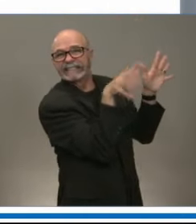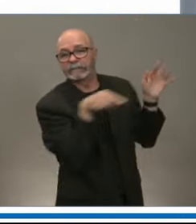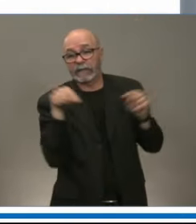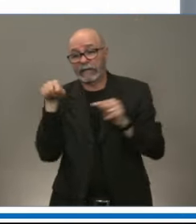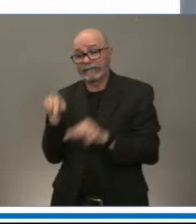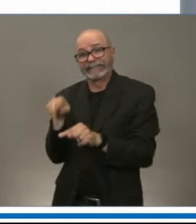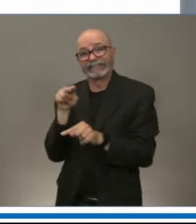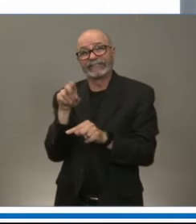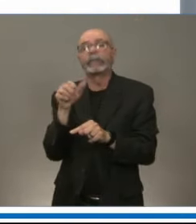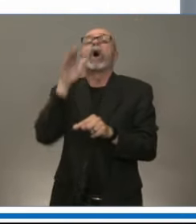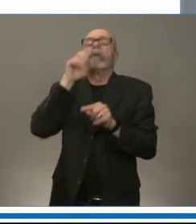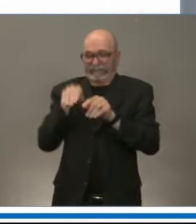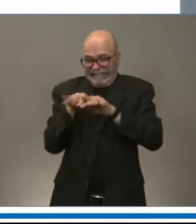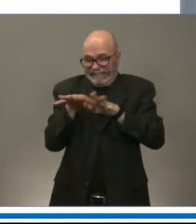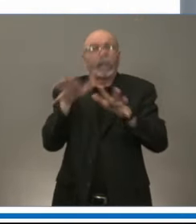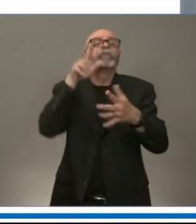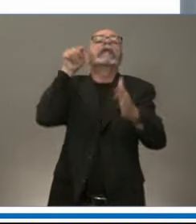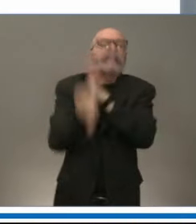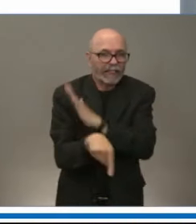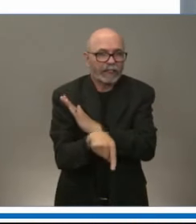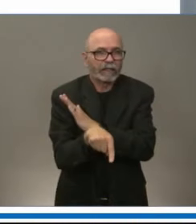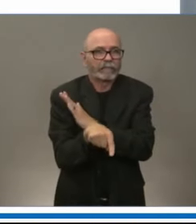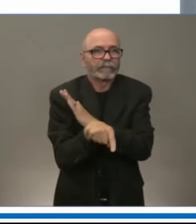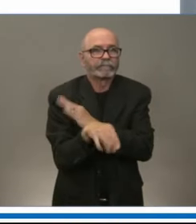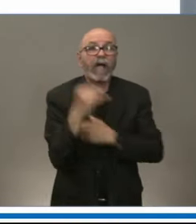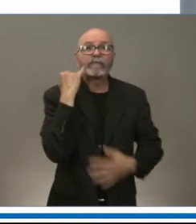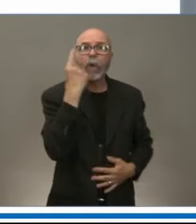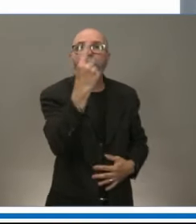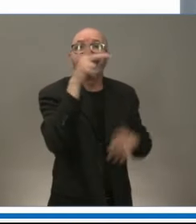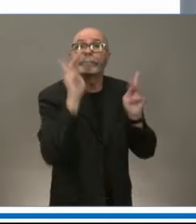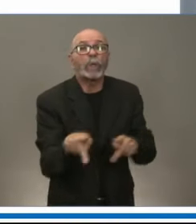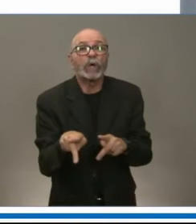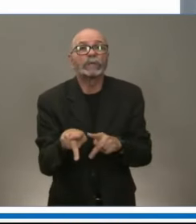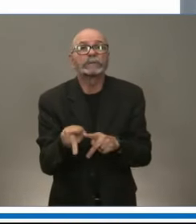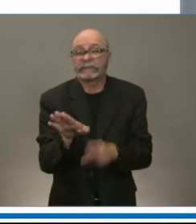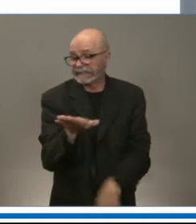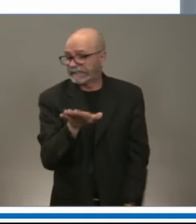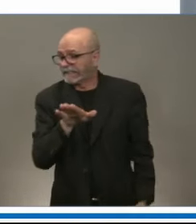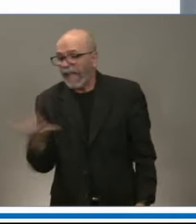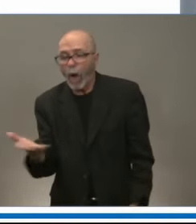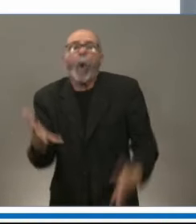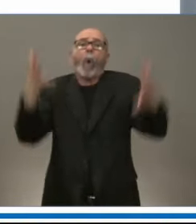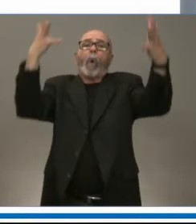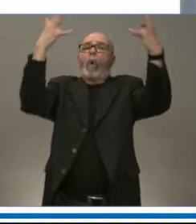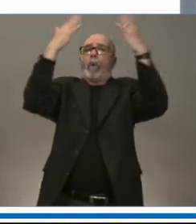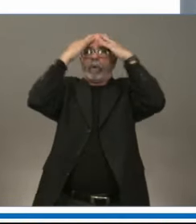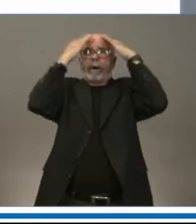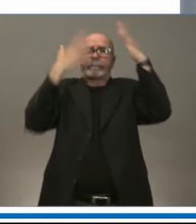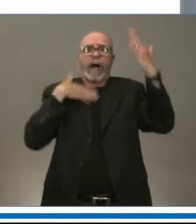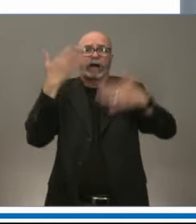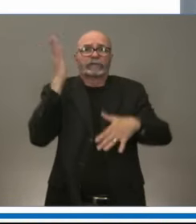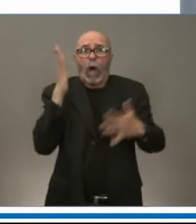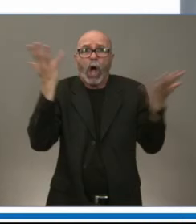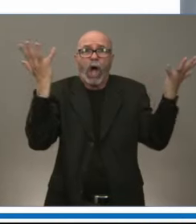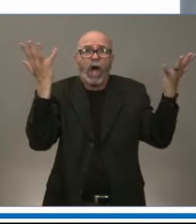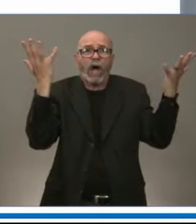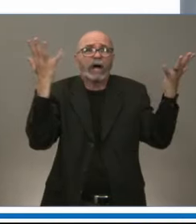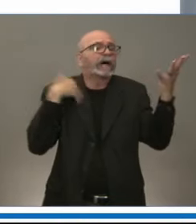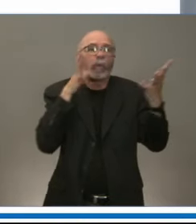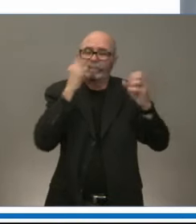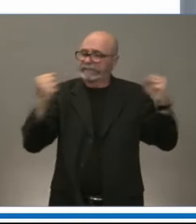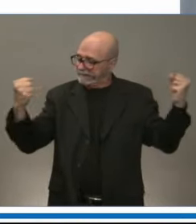many. I'm not trying to scare you, but part of me wishes you were scared. This is serious, and another weekend is upon